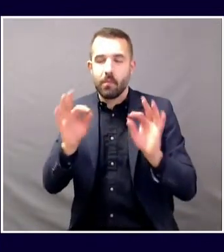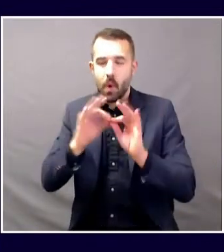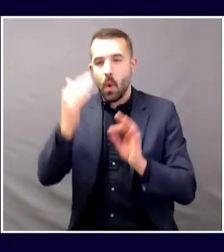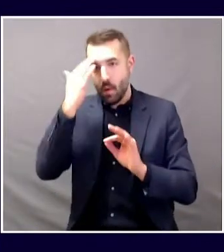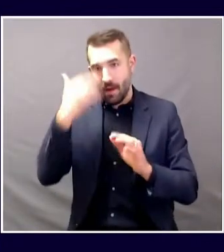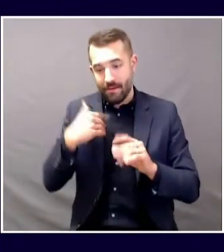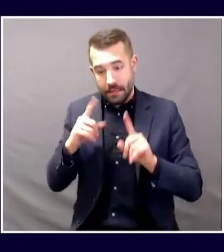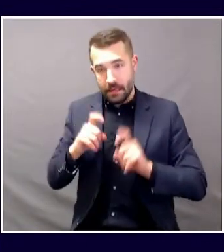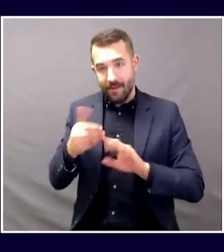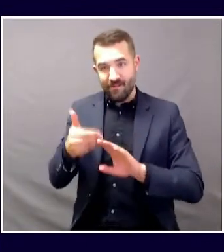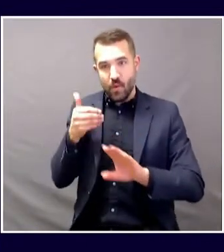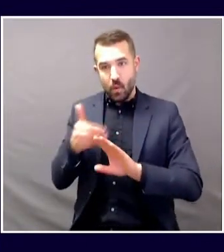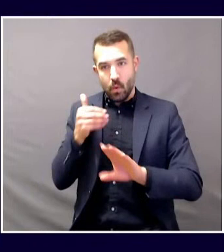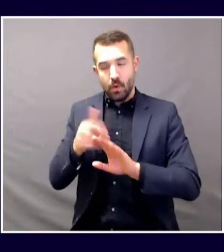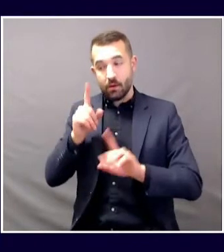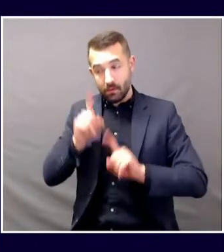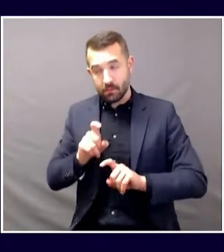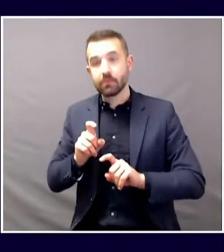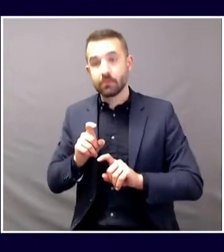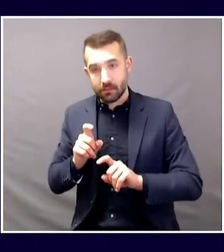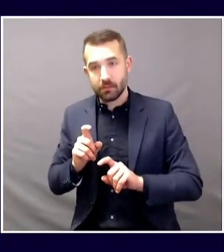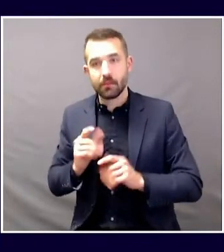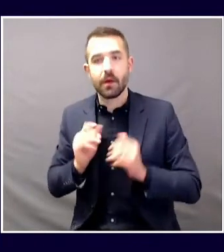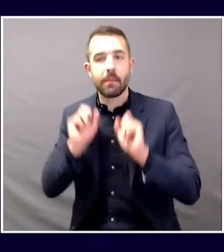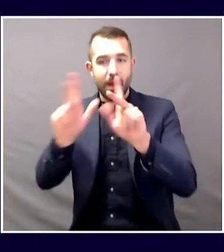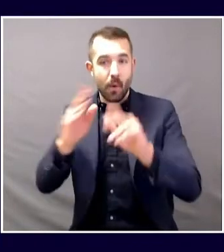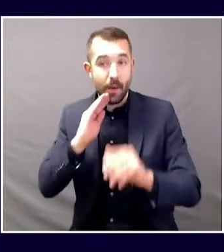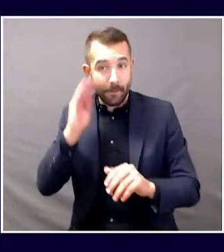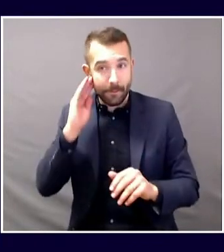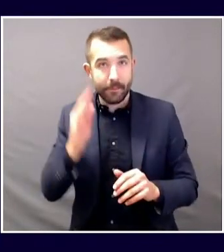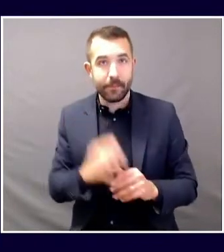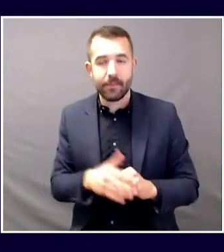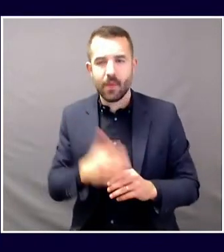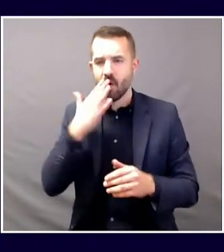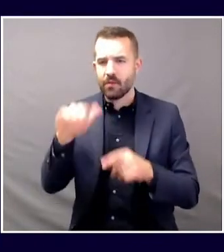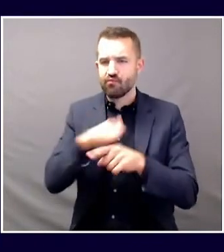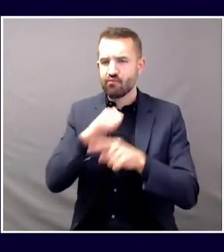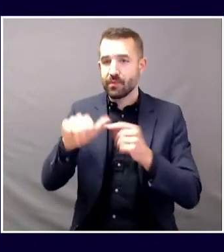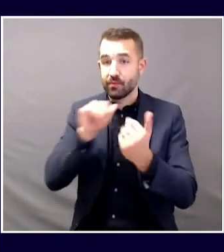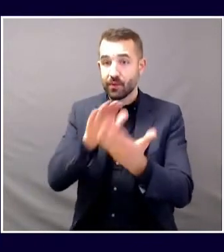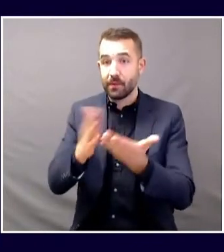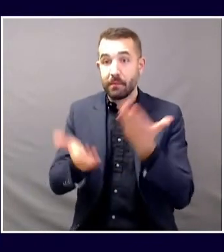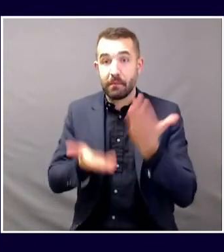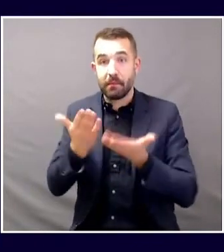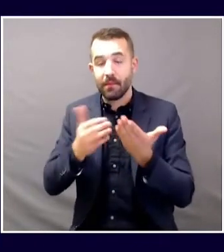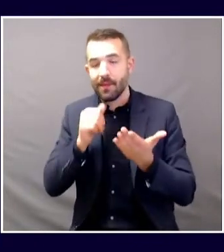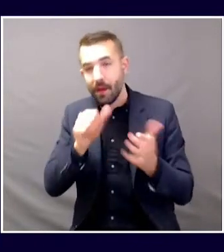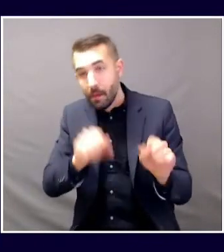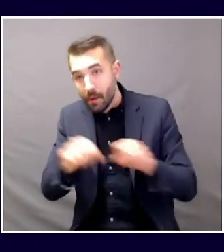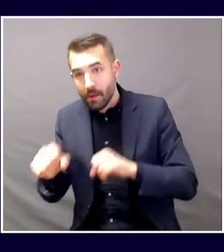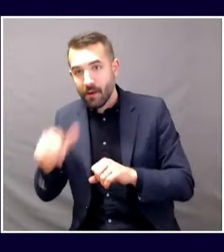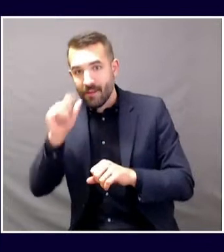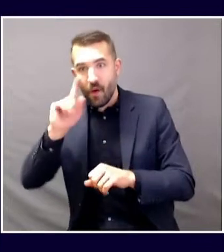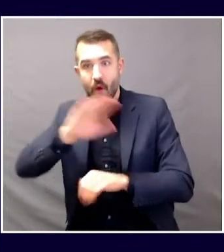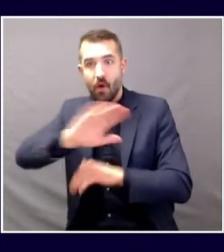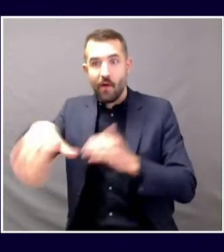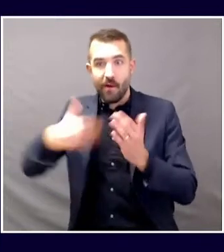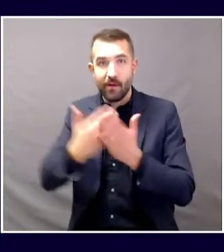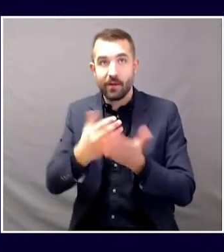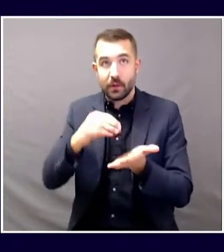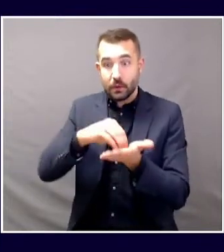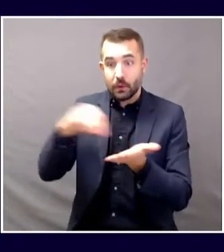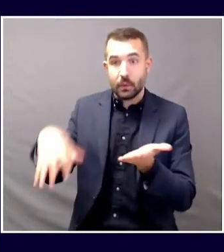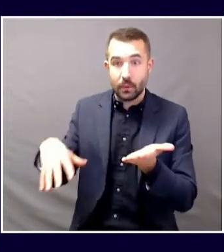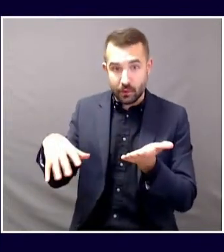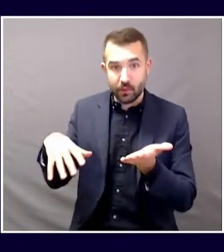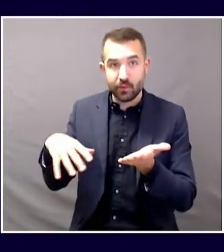journey is a good practice. It may not be feasible for each and every student, in which case the best